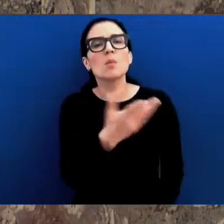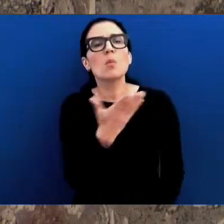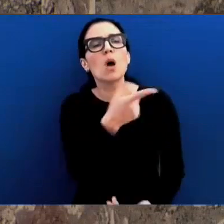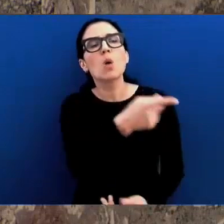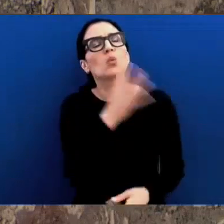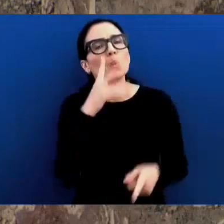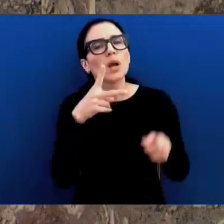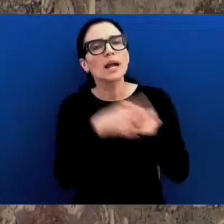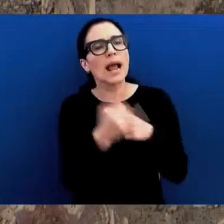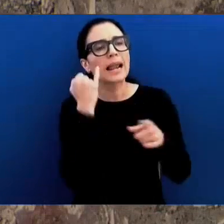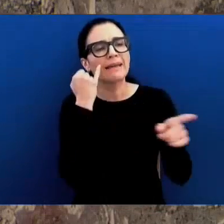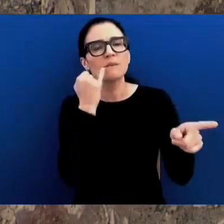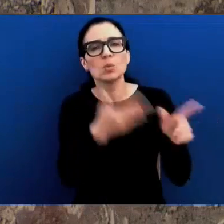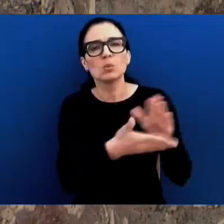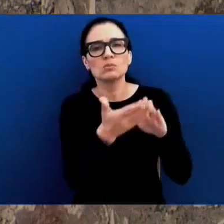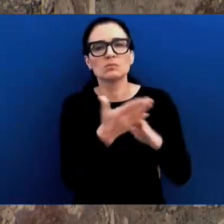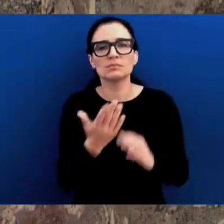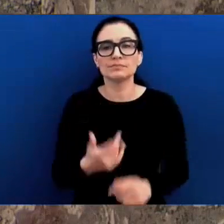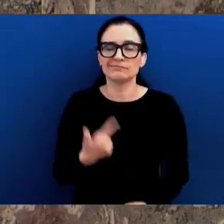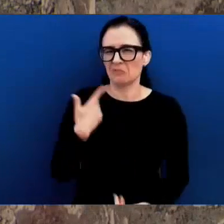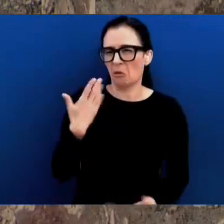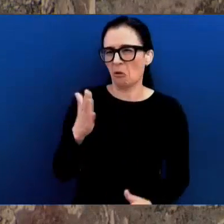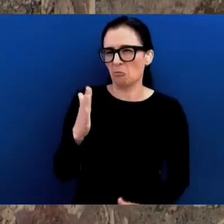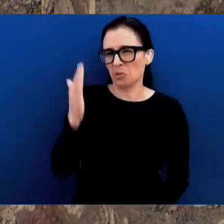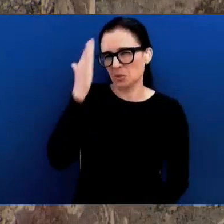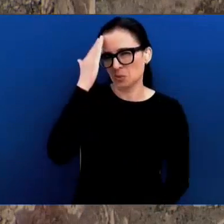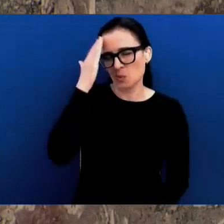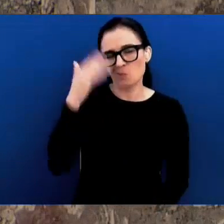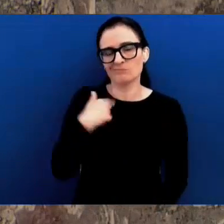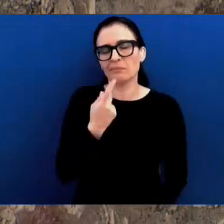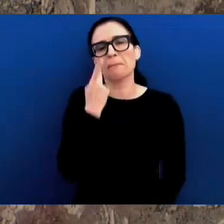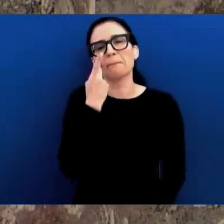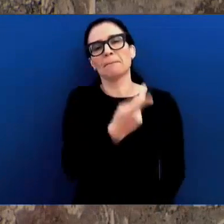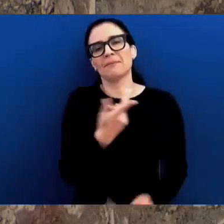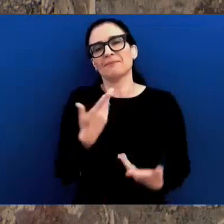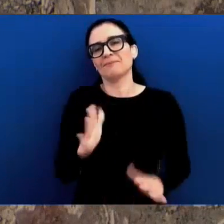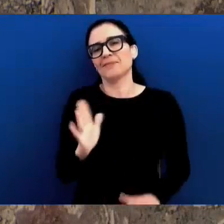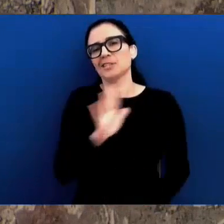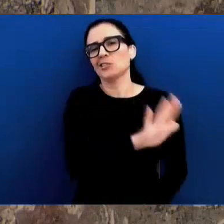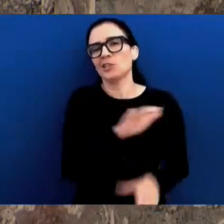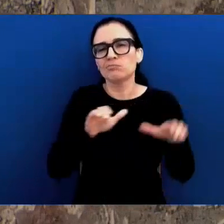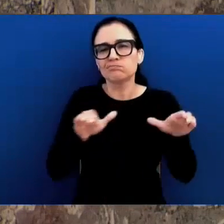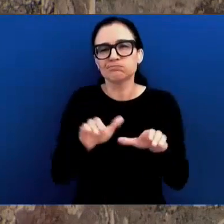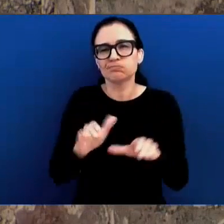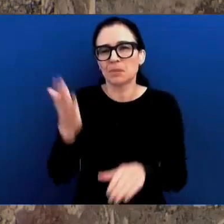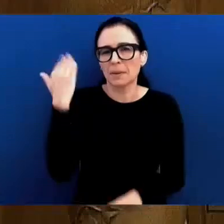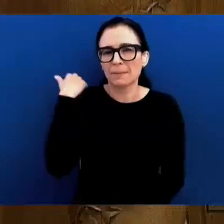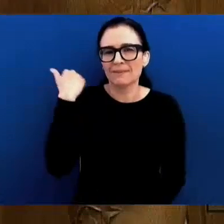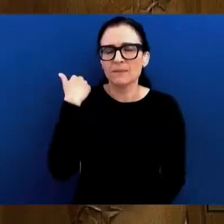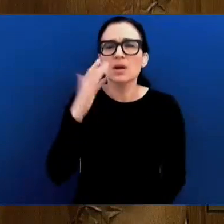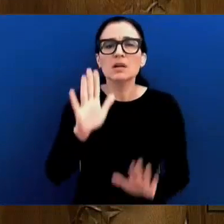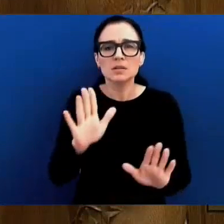going to stay focused on supporting people. Members.